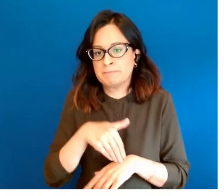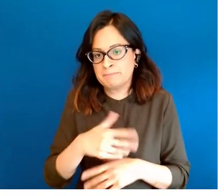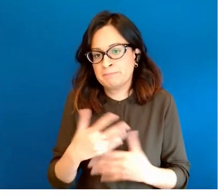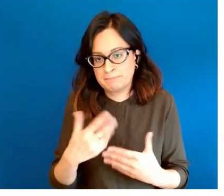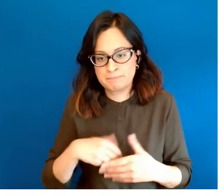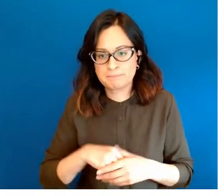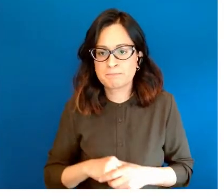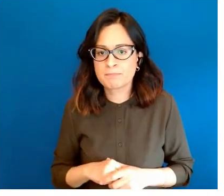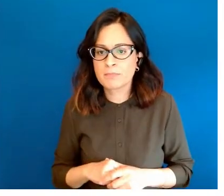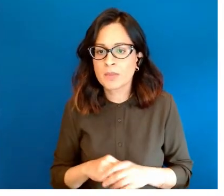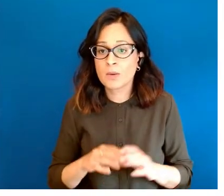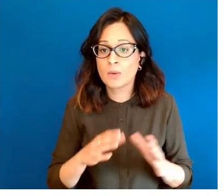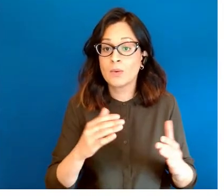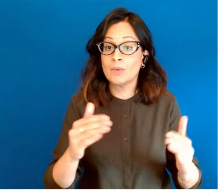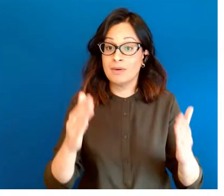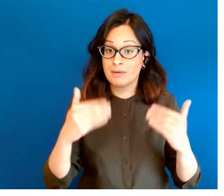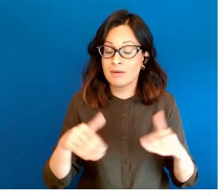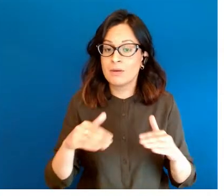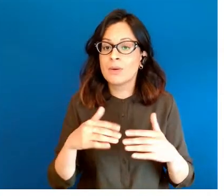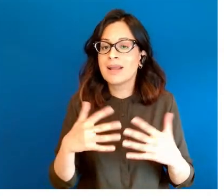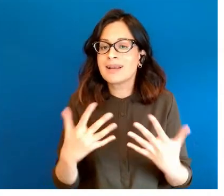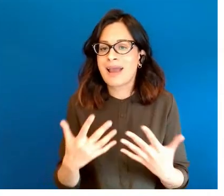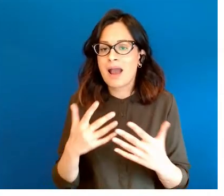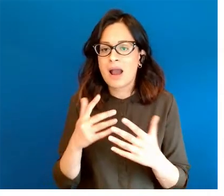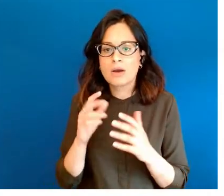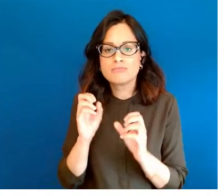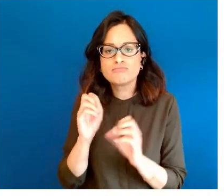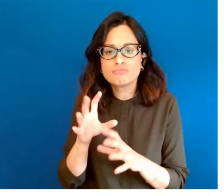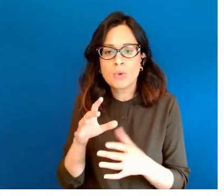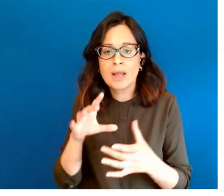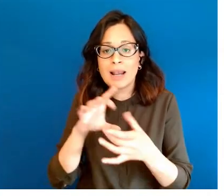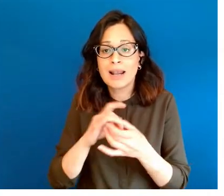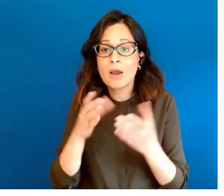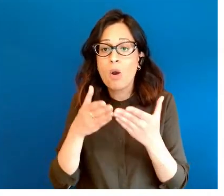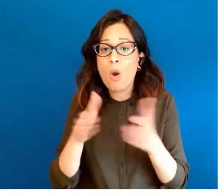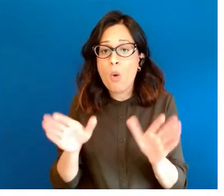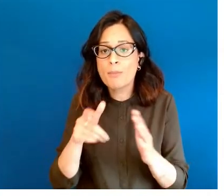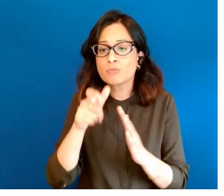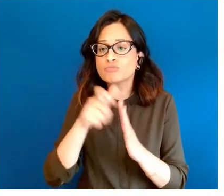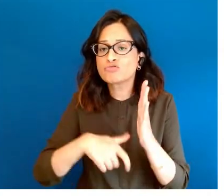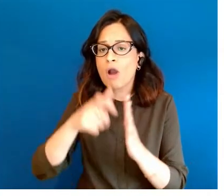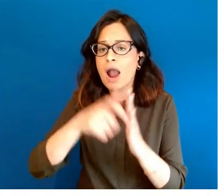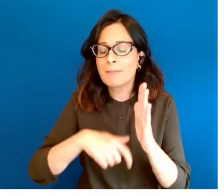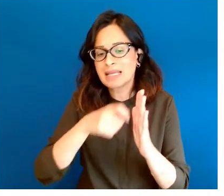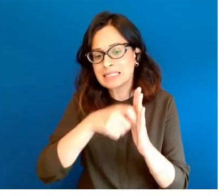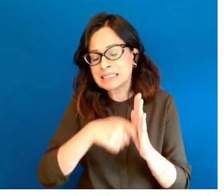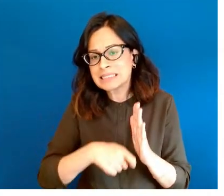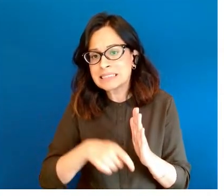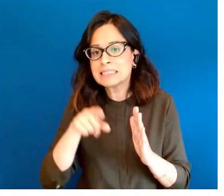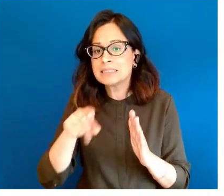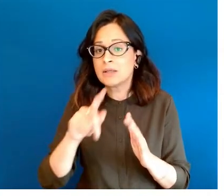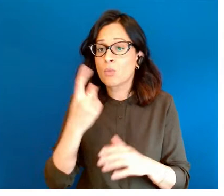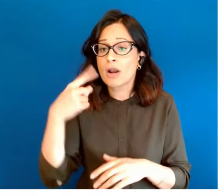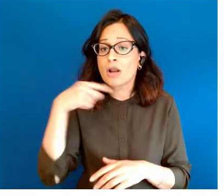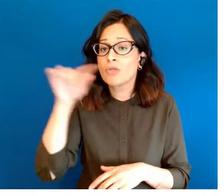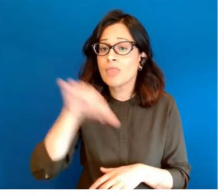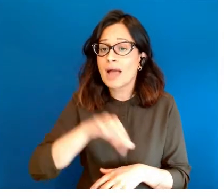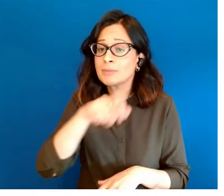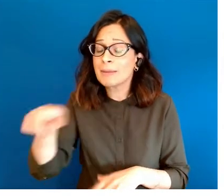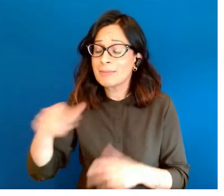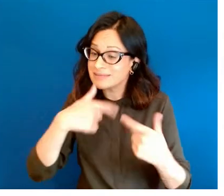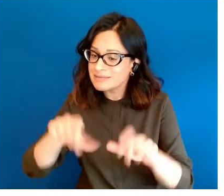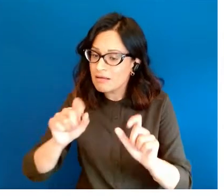So another practice audit point, because actually if you look at open prescribing, you'll see that 100,000 people are still